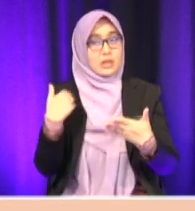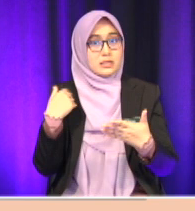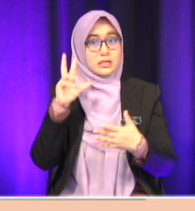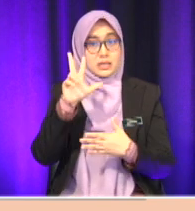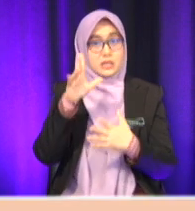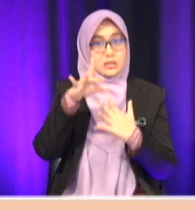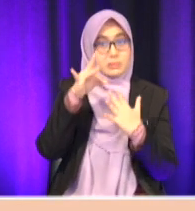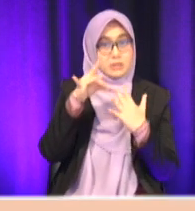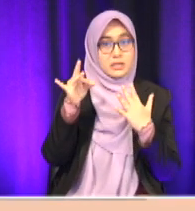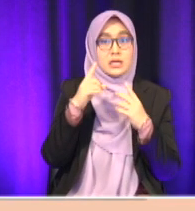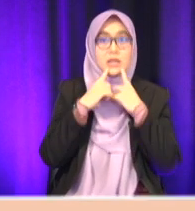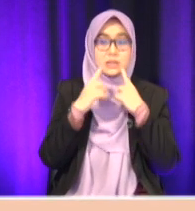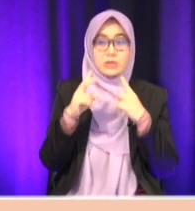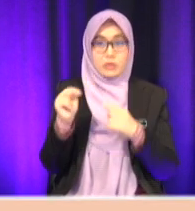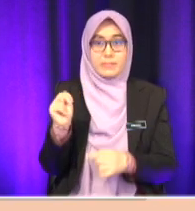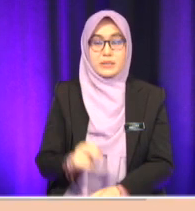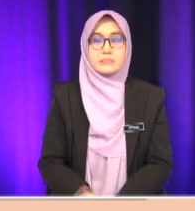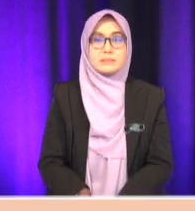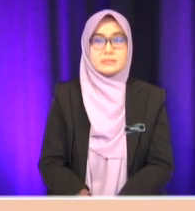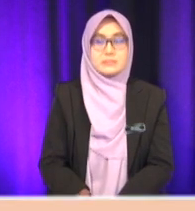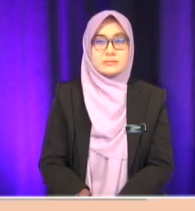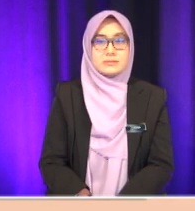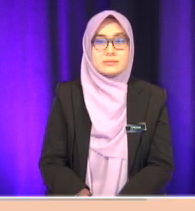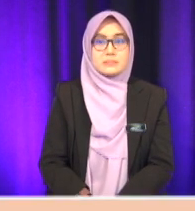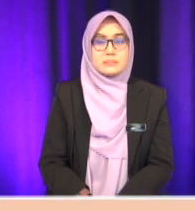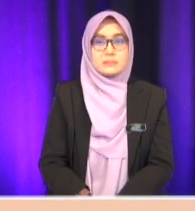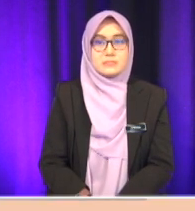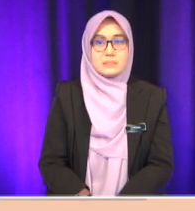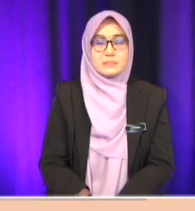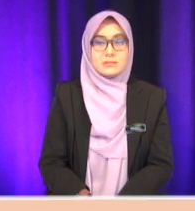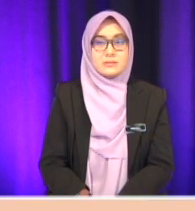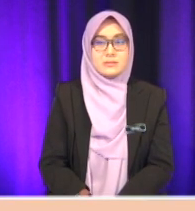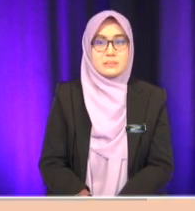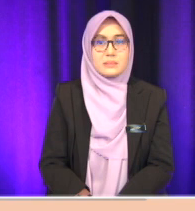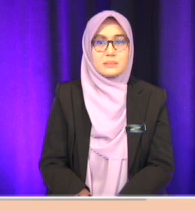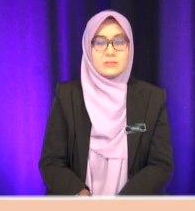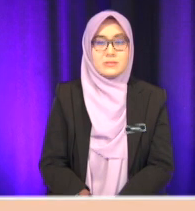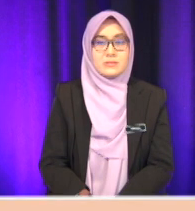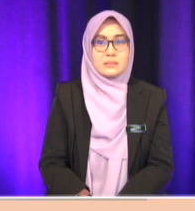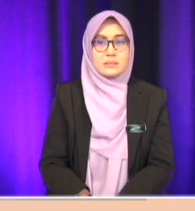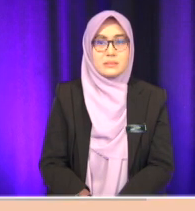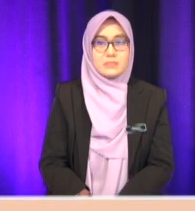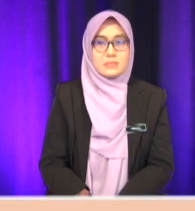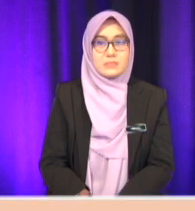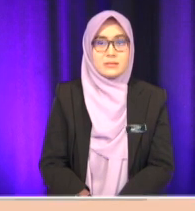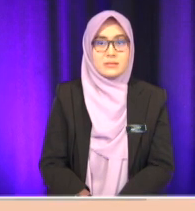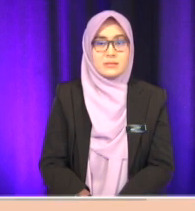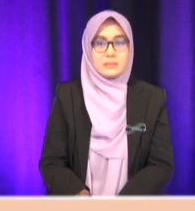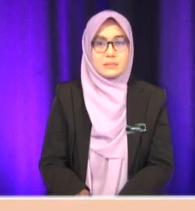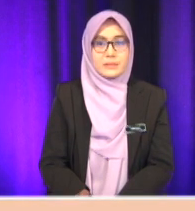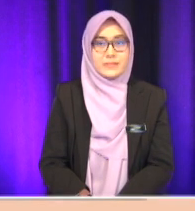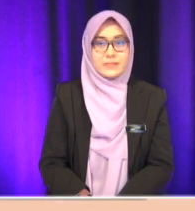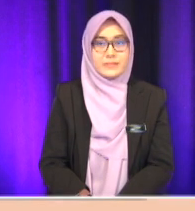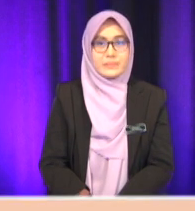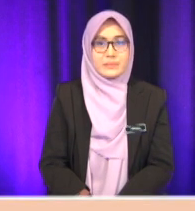on registration on the National Science Challenge for all Form 4 students